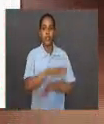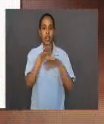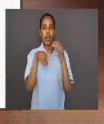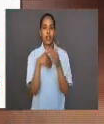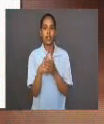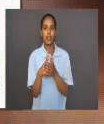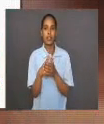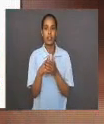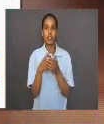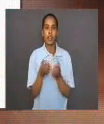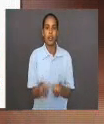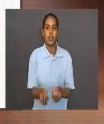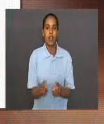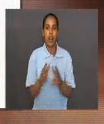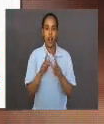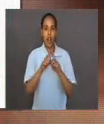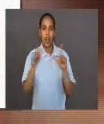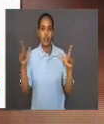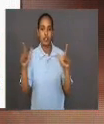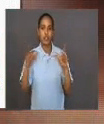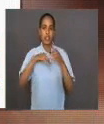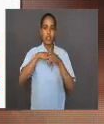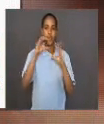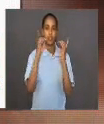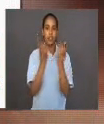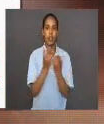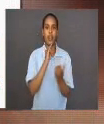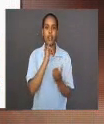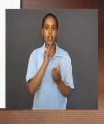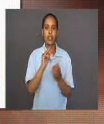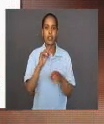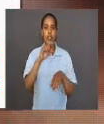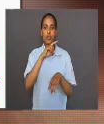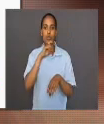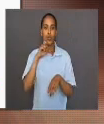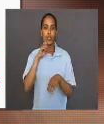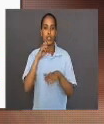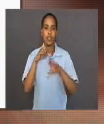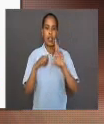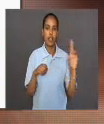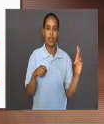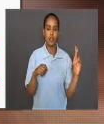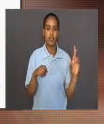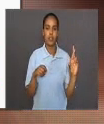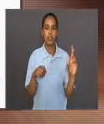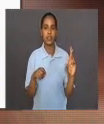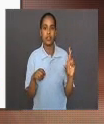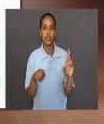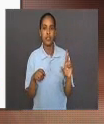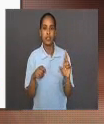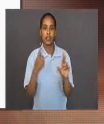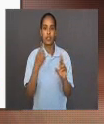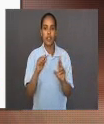Generally, the larger the surface area is of solid reactants,